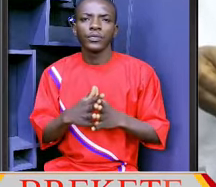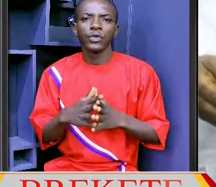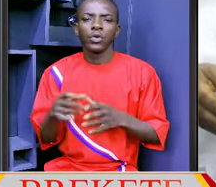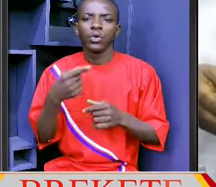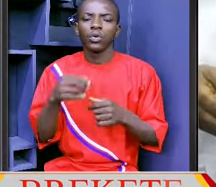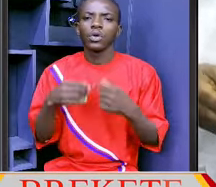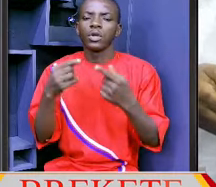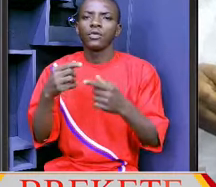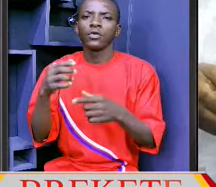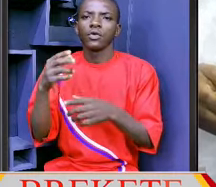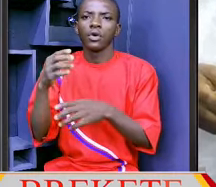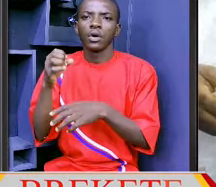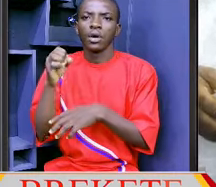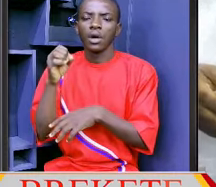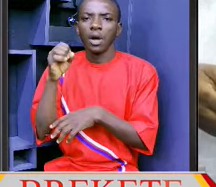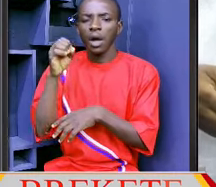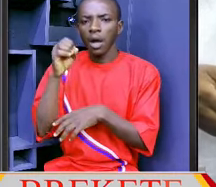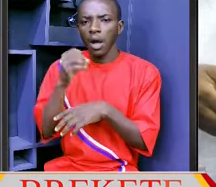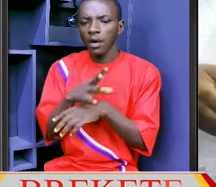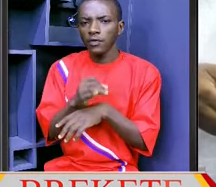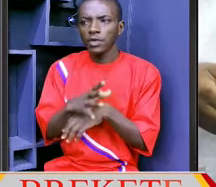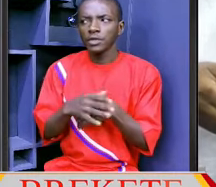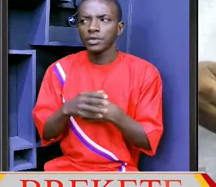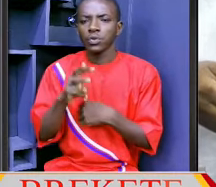Who they give you advice, Mr. Wike?